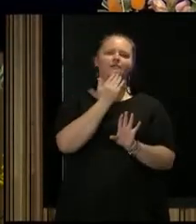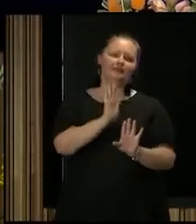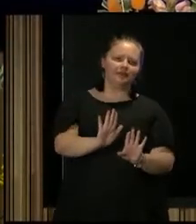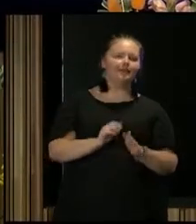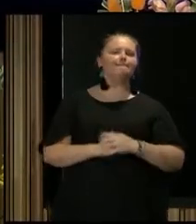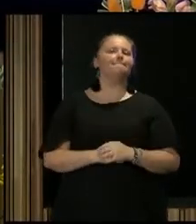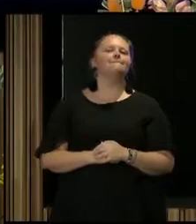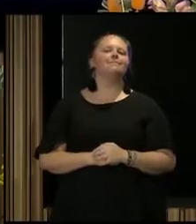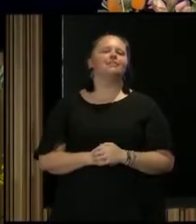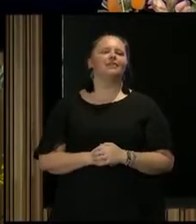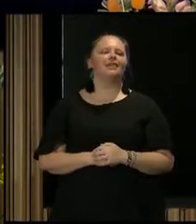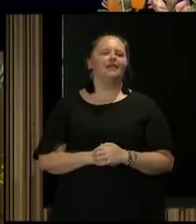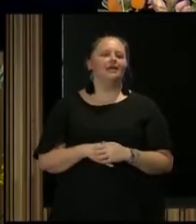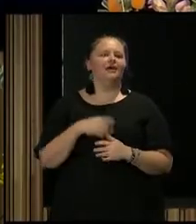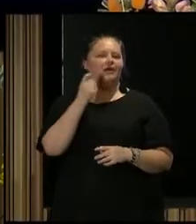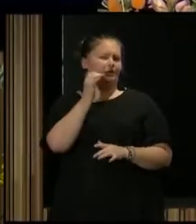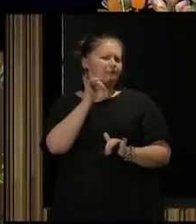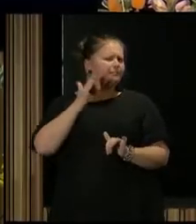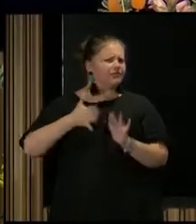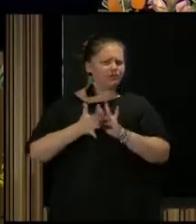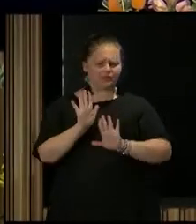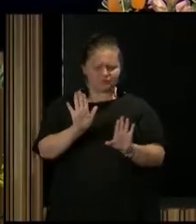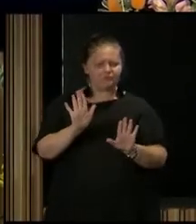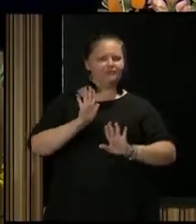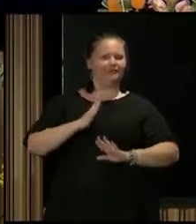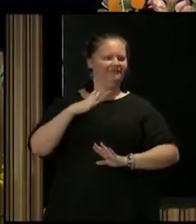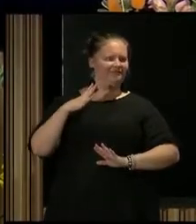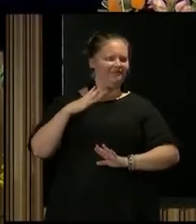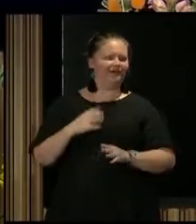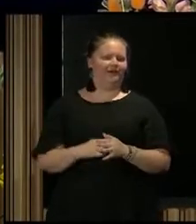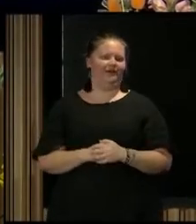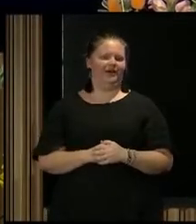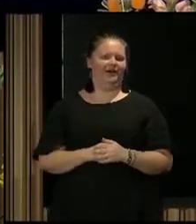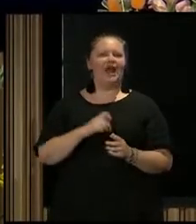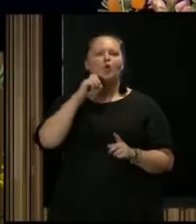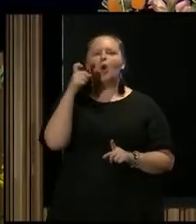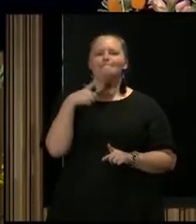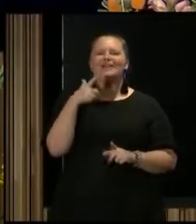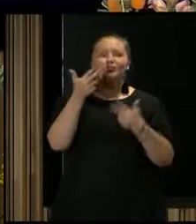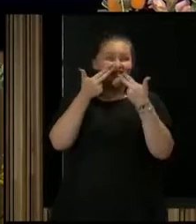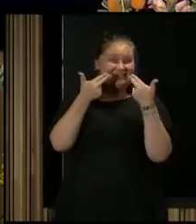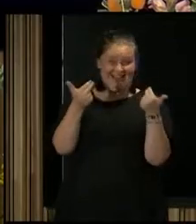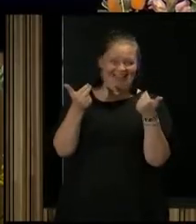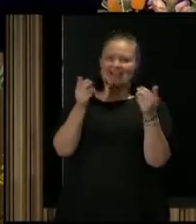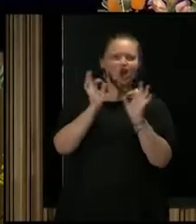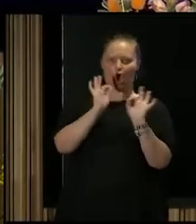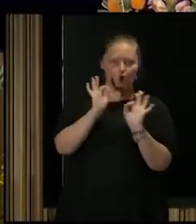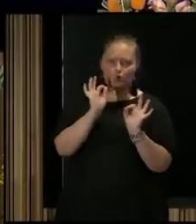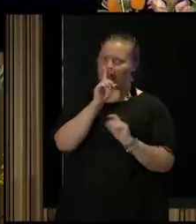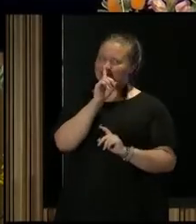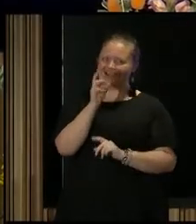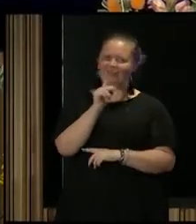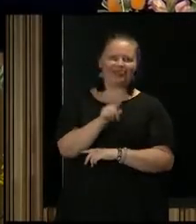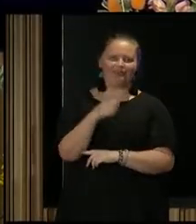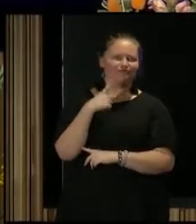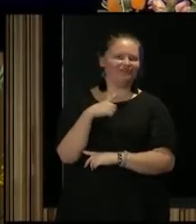room? We realise there might be reasons why you do need to leave. You're obviously not going to leave because we start singing. nobody gets to leave for that